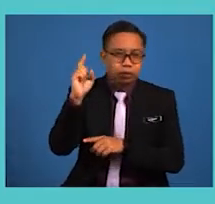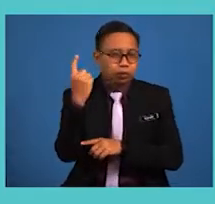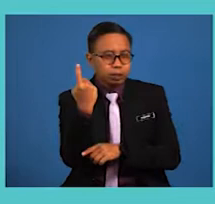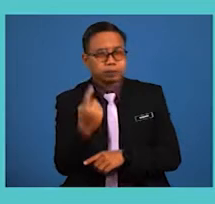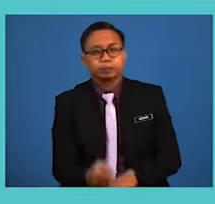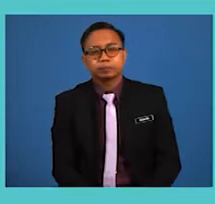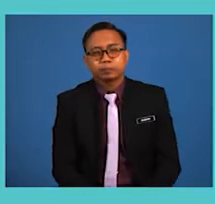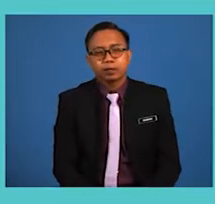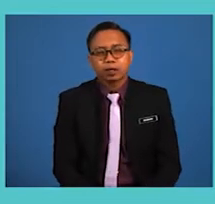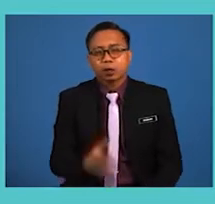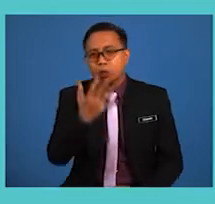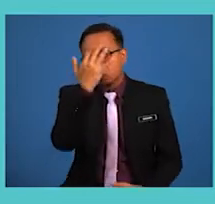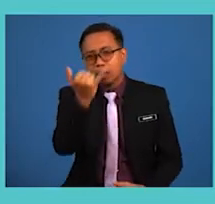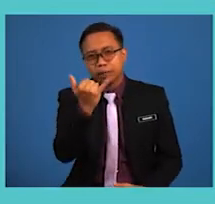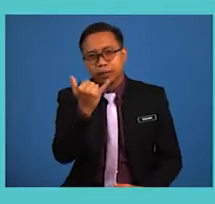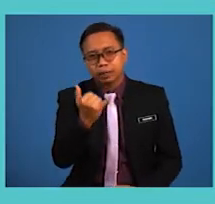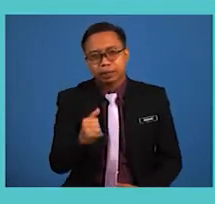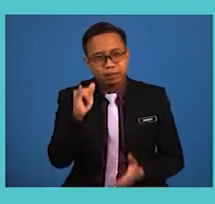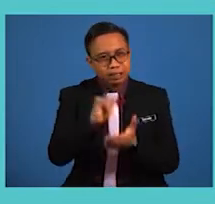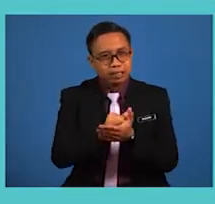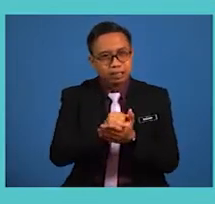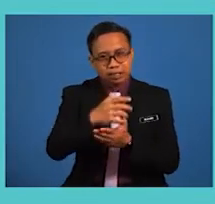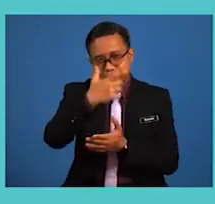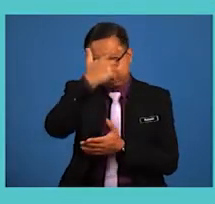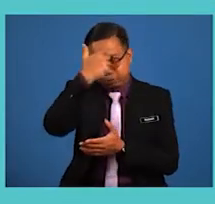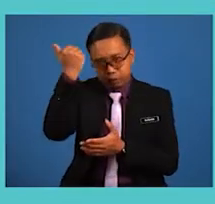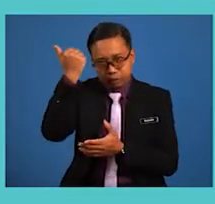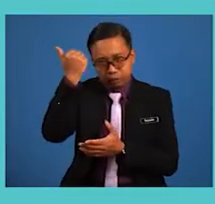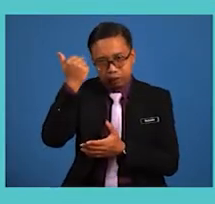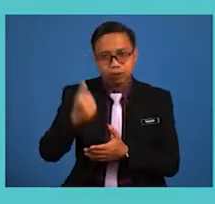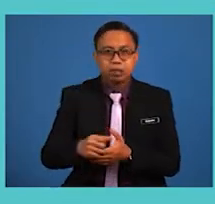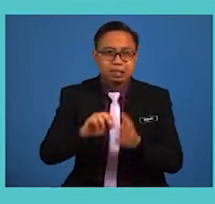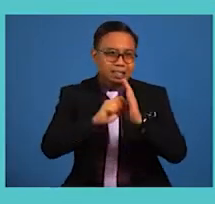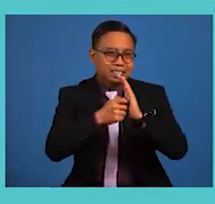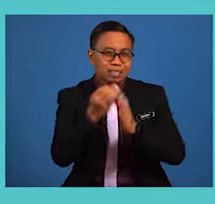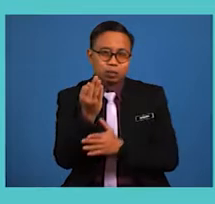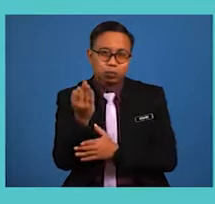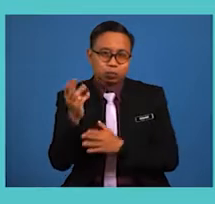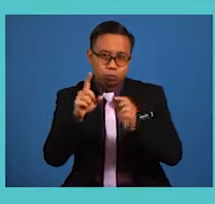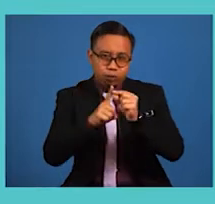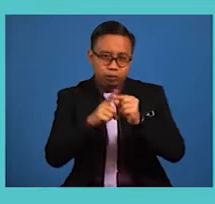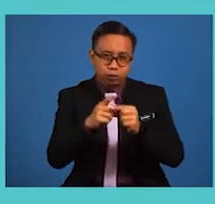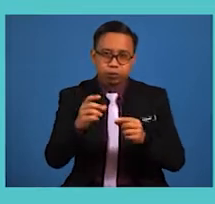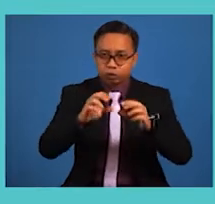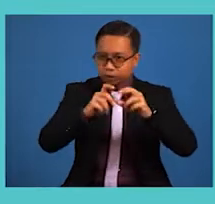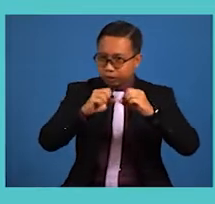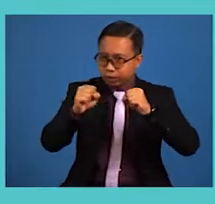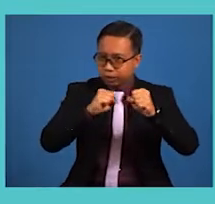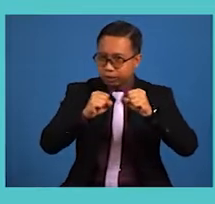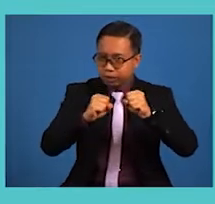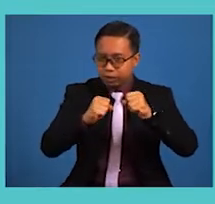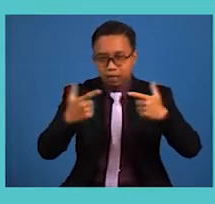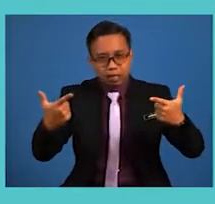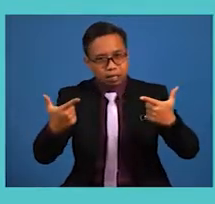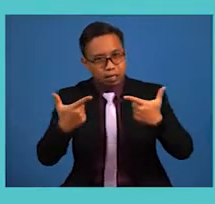only. Why? This is because the keyword for synthesis is to link